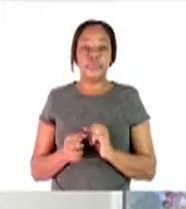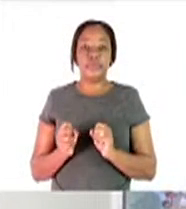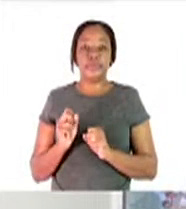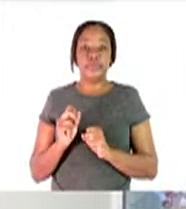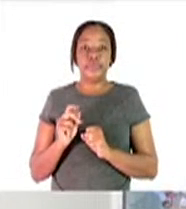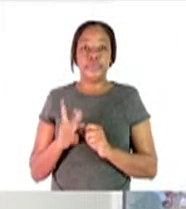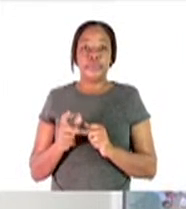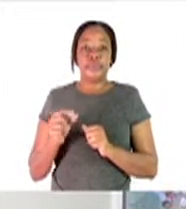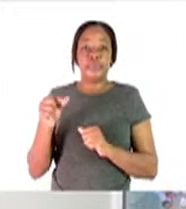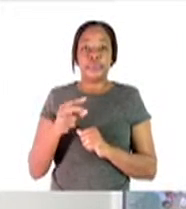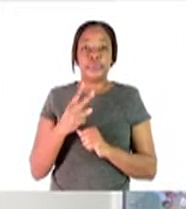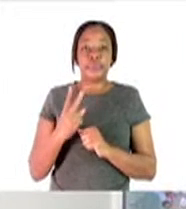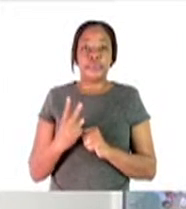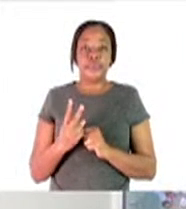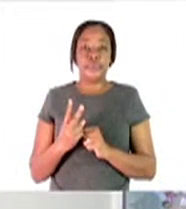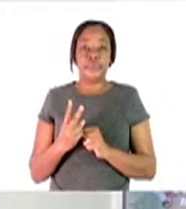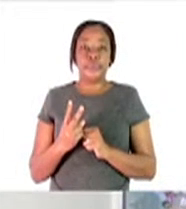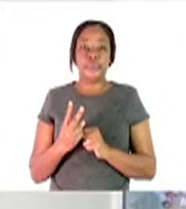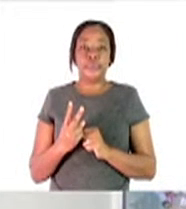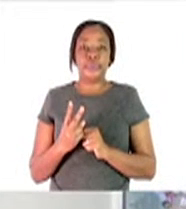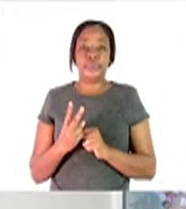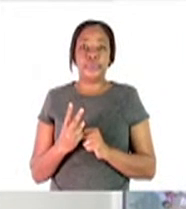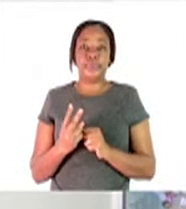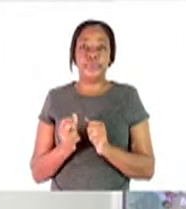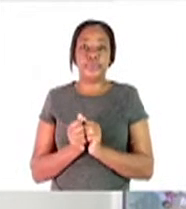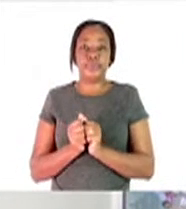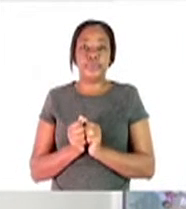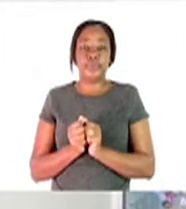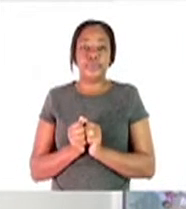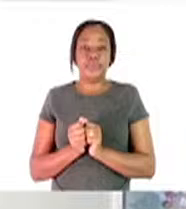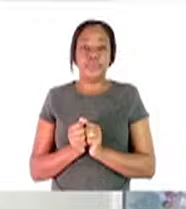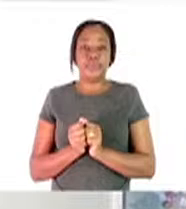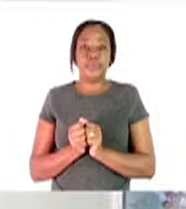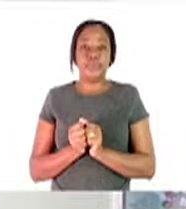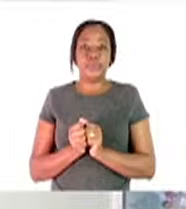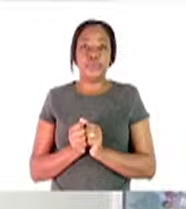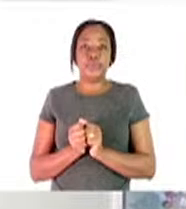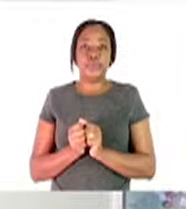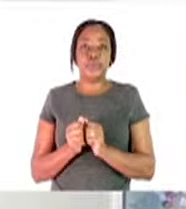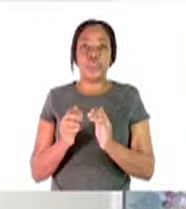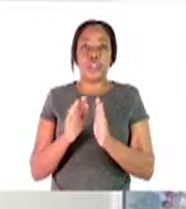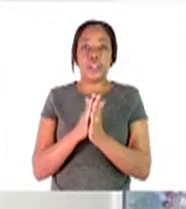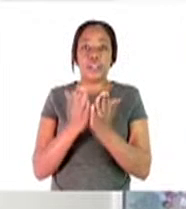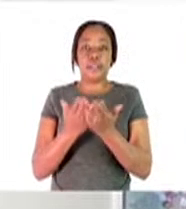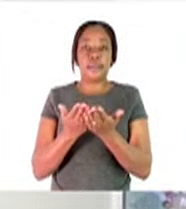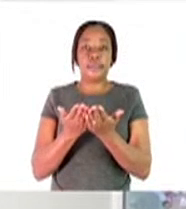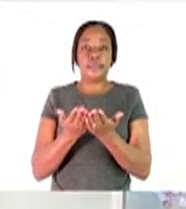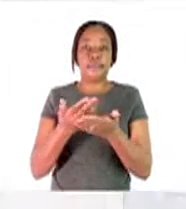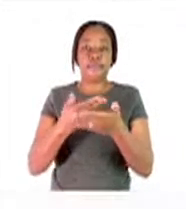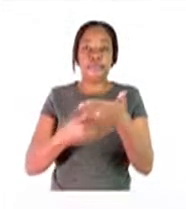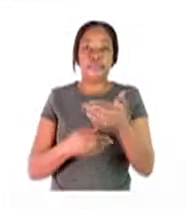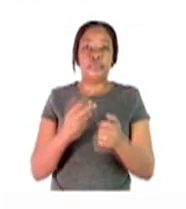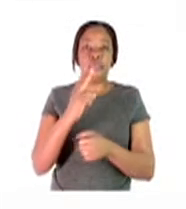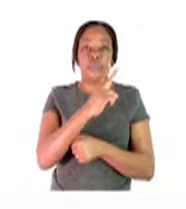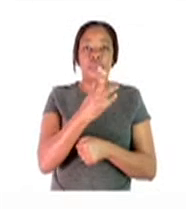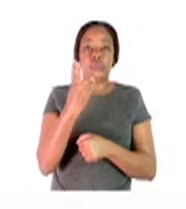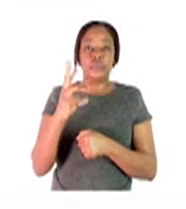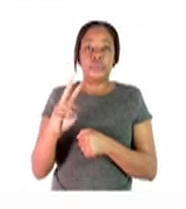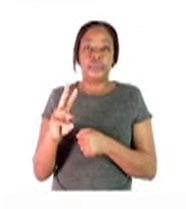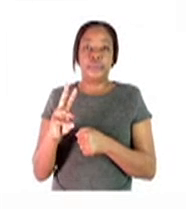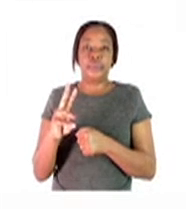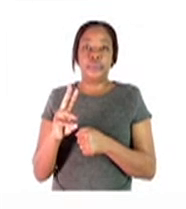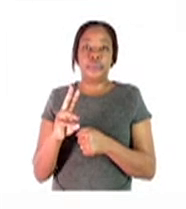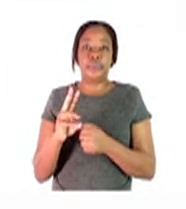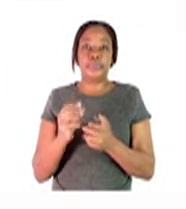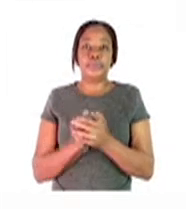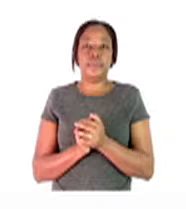Okay, grade 2s. Are you there with me? Please come with me to page 26. On page